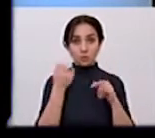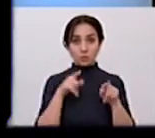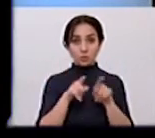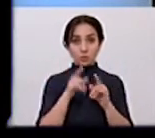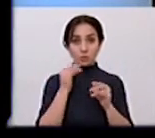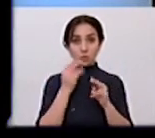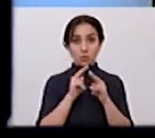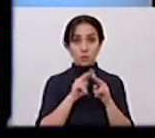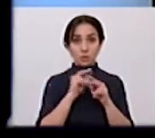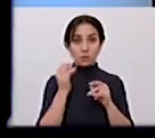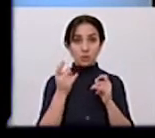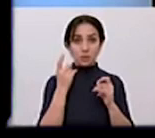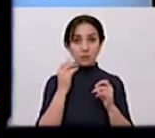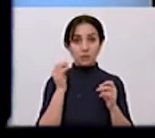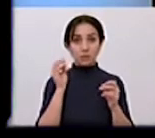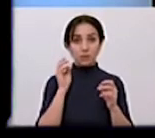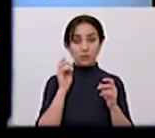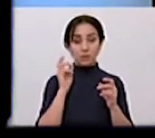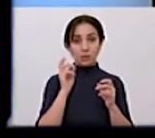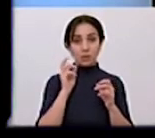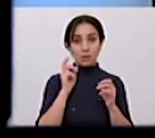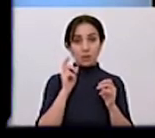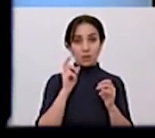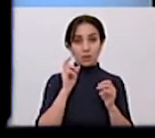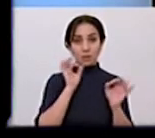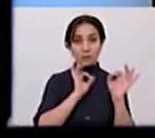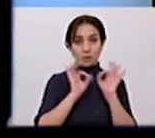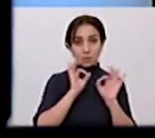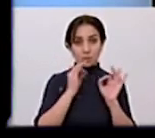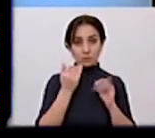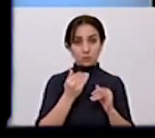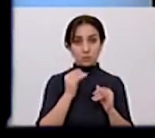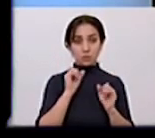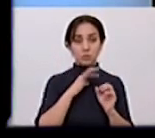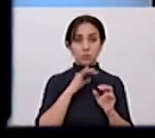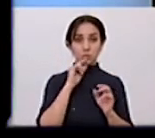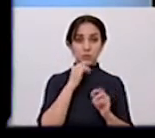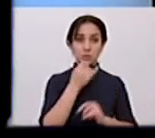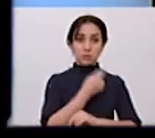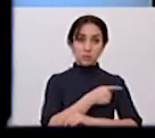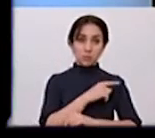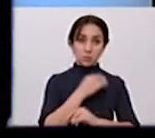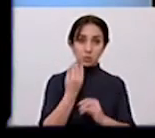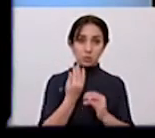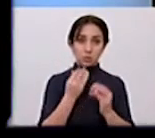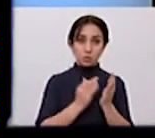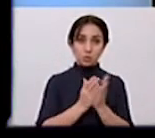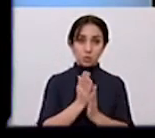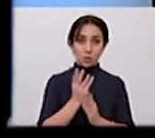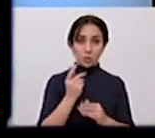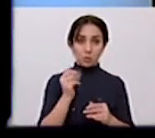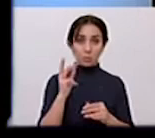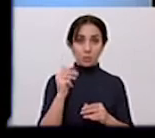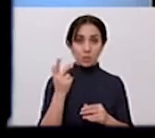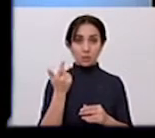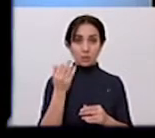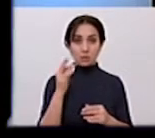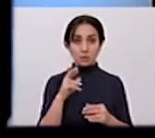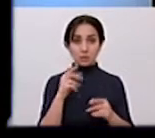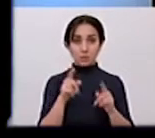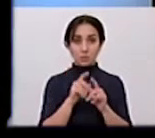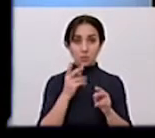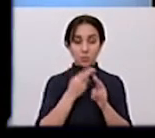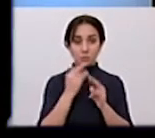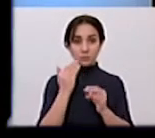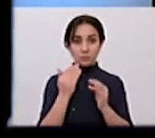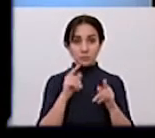rivojlanish natijasida buni iqtisodiyoti bo'ladimi, buni farmatsevtikasi bo'ladimi, buni tibbiyot sohasi bo'ladimi, biz kuzatib turibmiz. Bugungi kunda Malayziyada